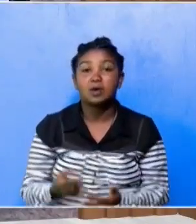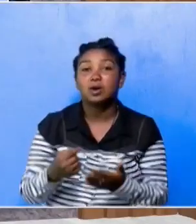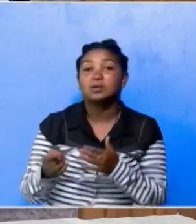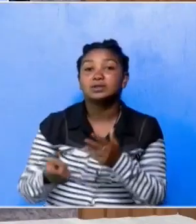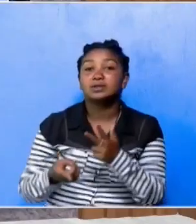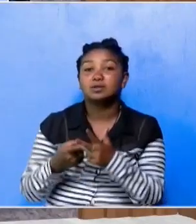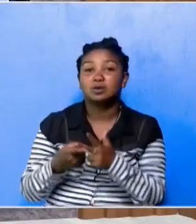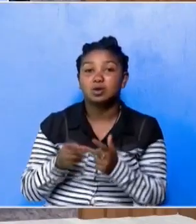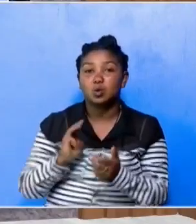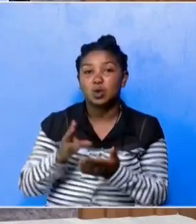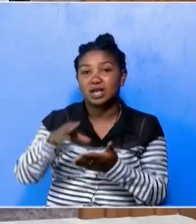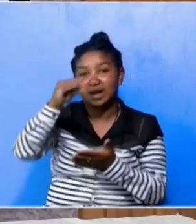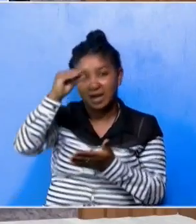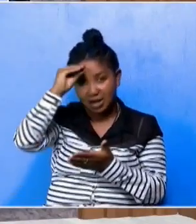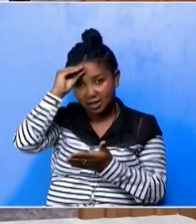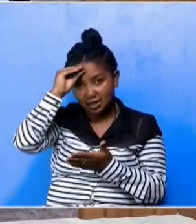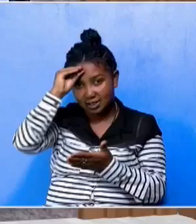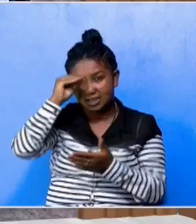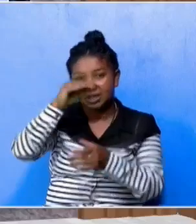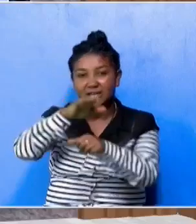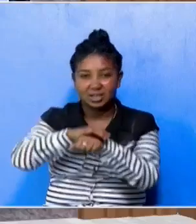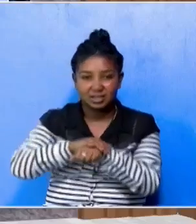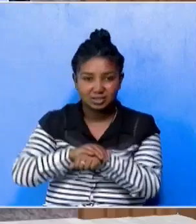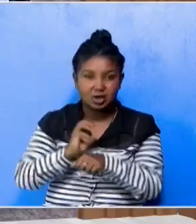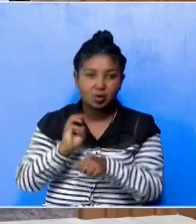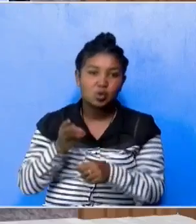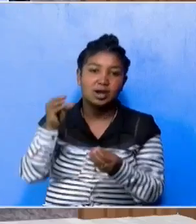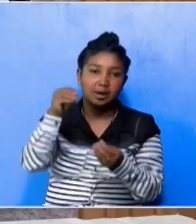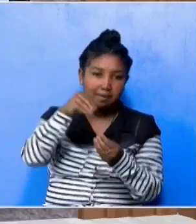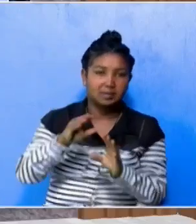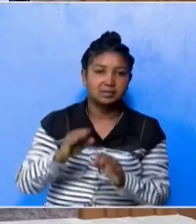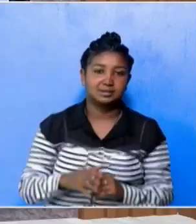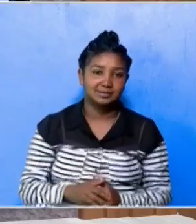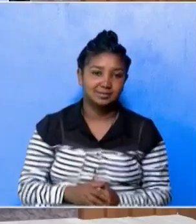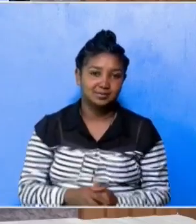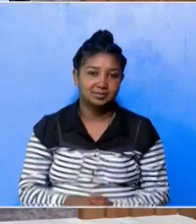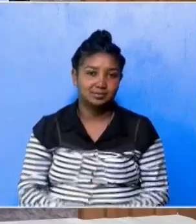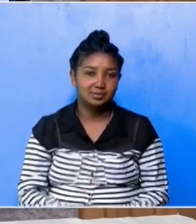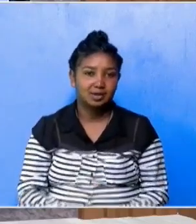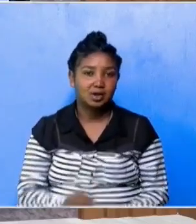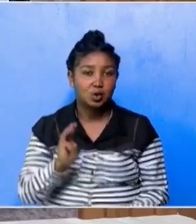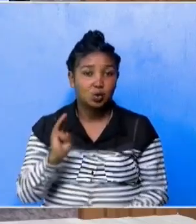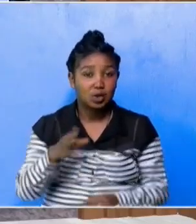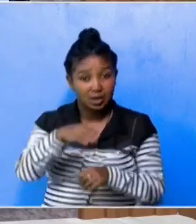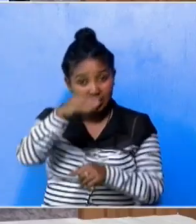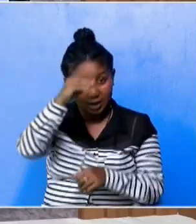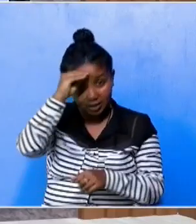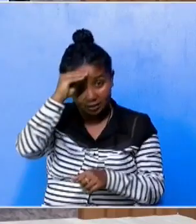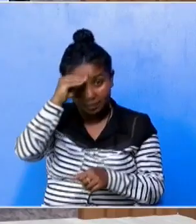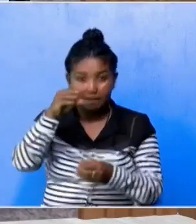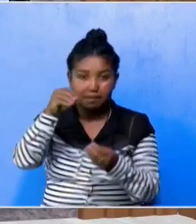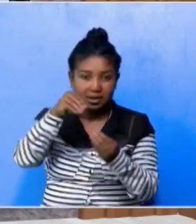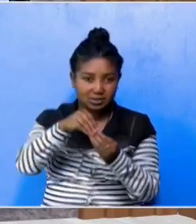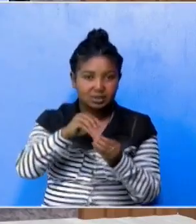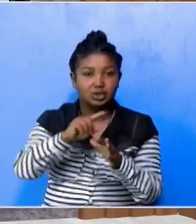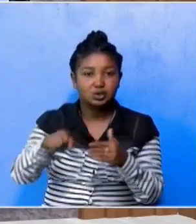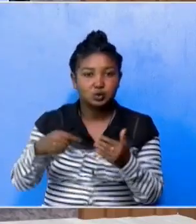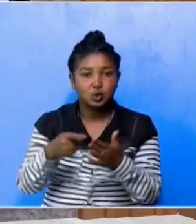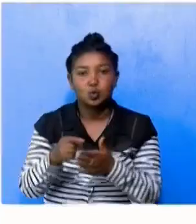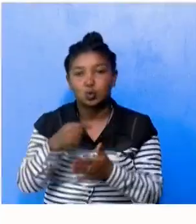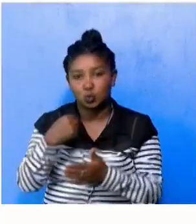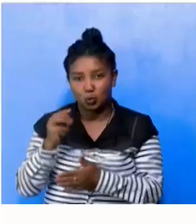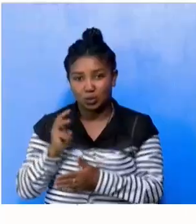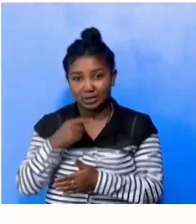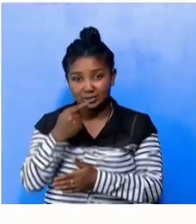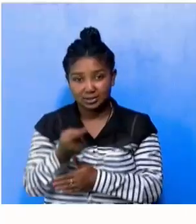one? We learn English or we learn maths. We learn maths. So we can